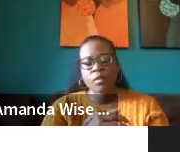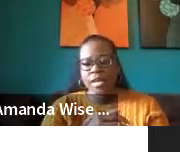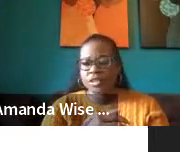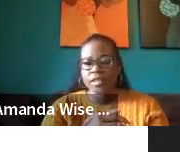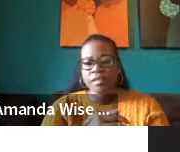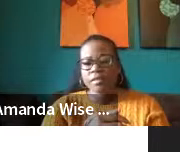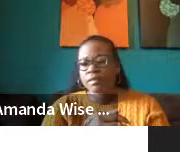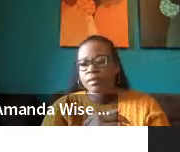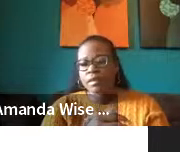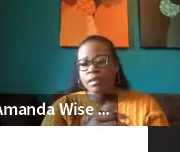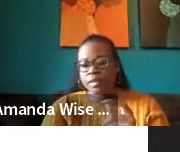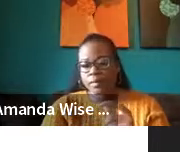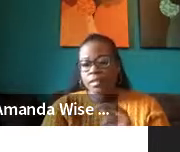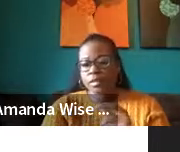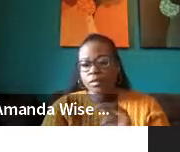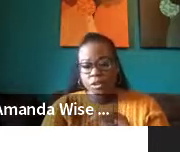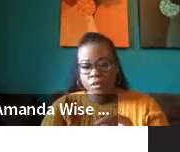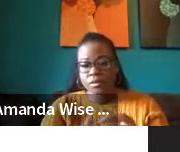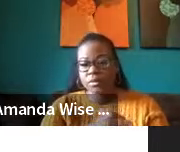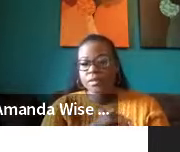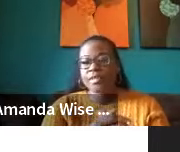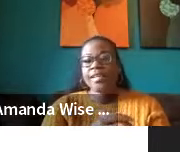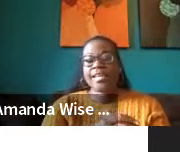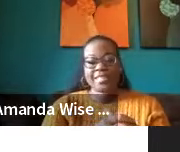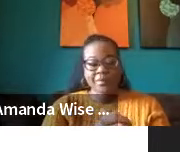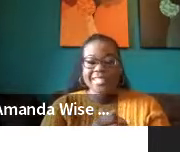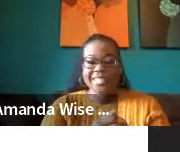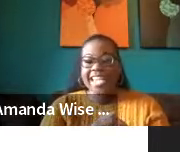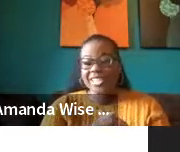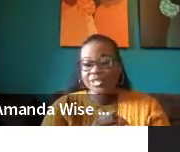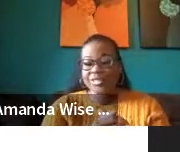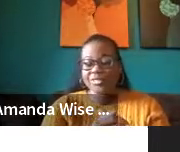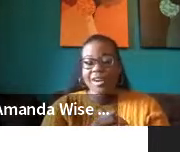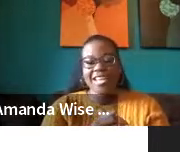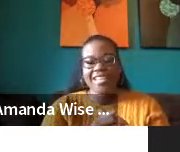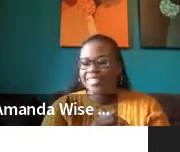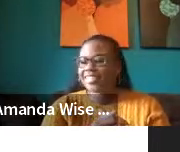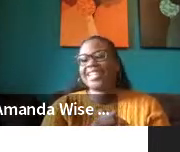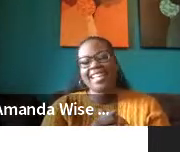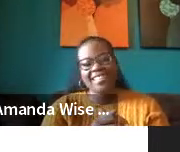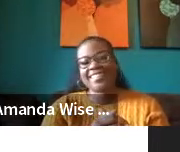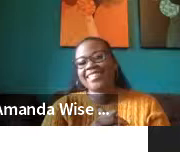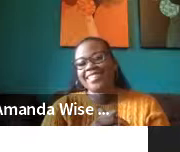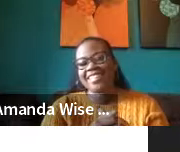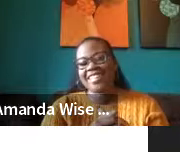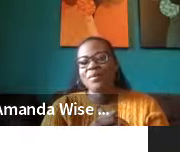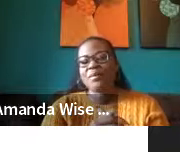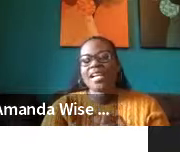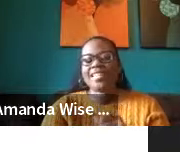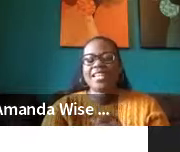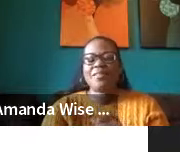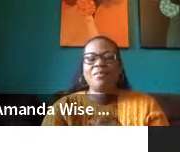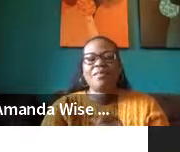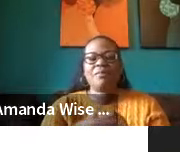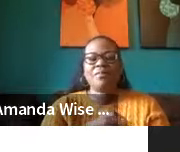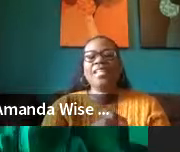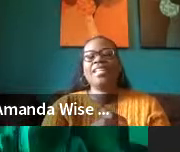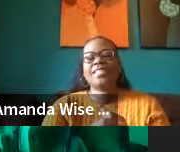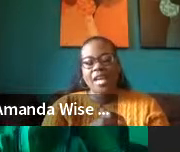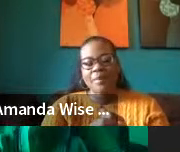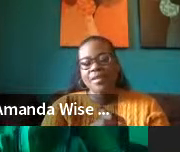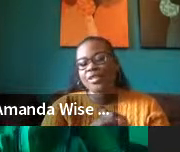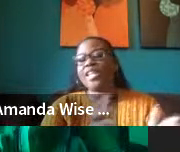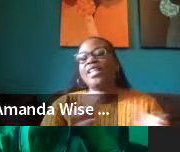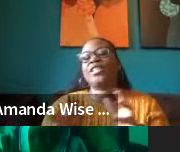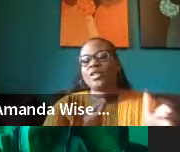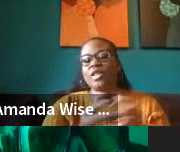see a Hawaiian shirt, some of these little shoes, and some of these khaki shorts, right? They're staying consistent. But I think what really needs